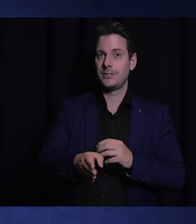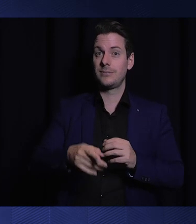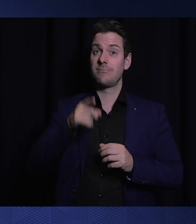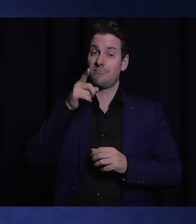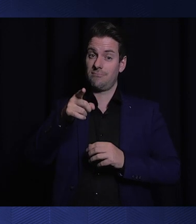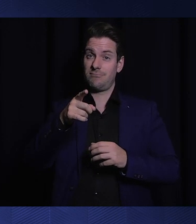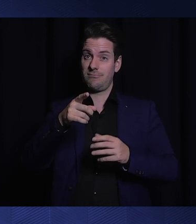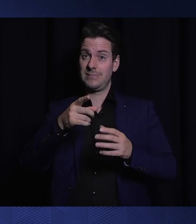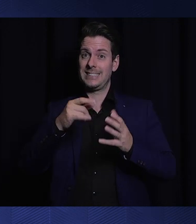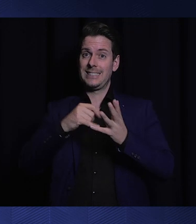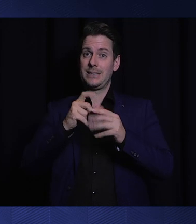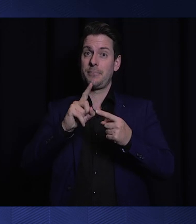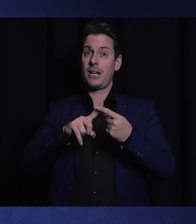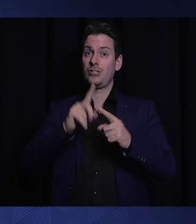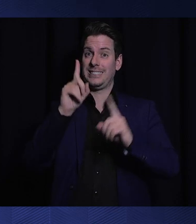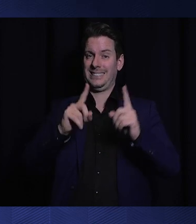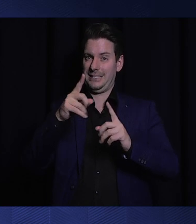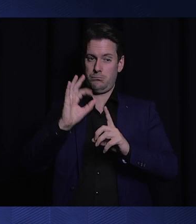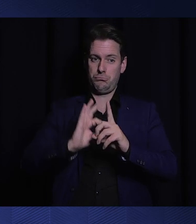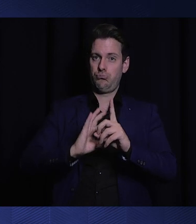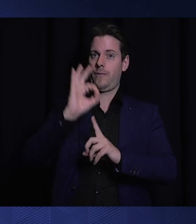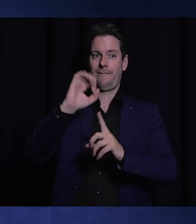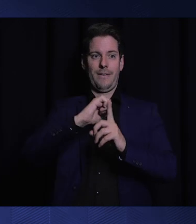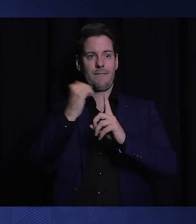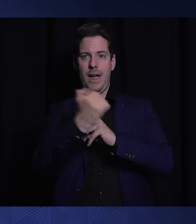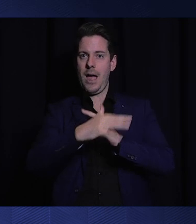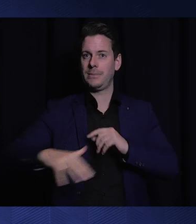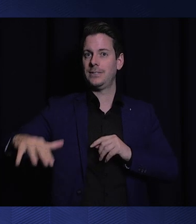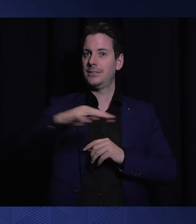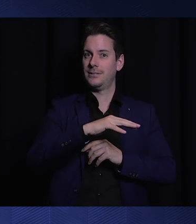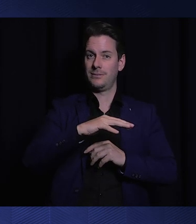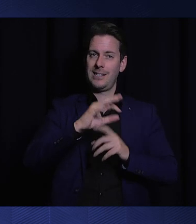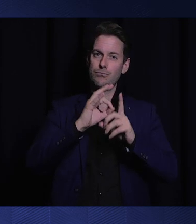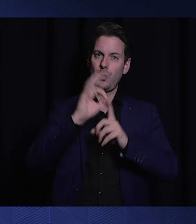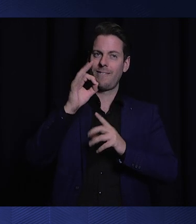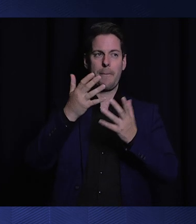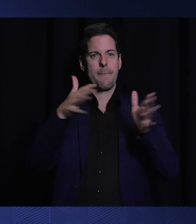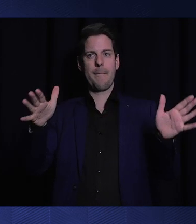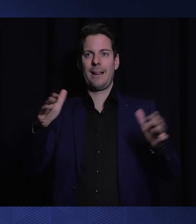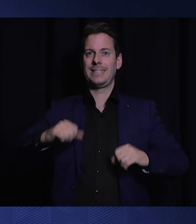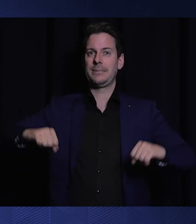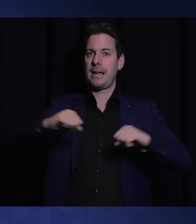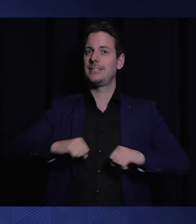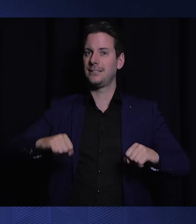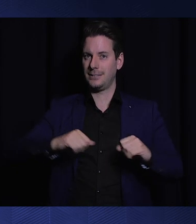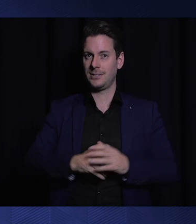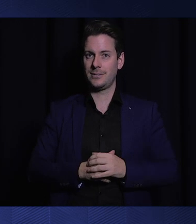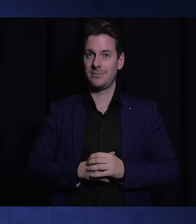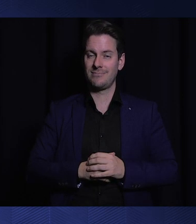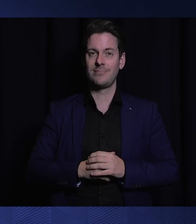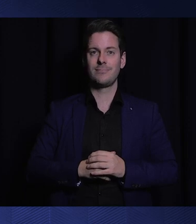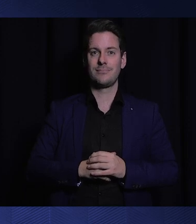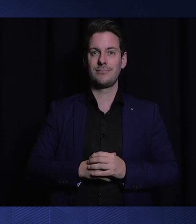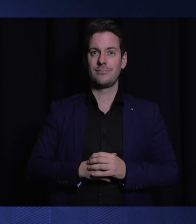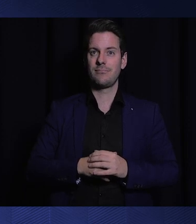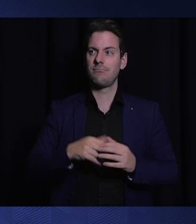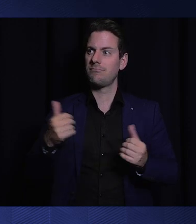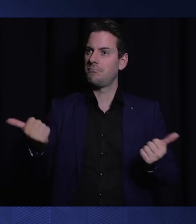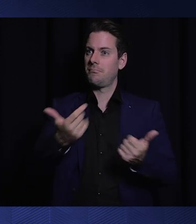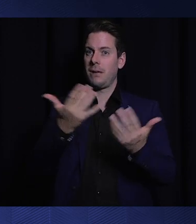improved the environmental of the public space. Local people now can enjoy a